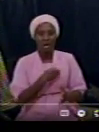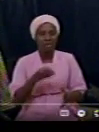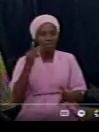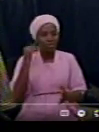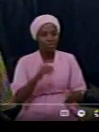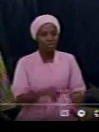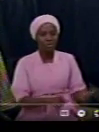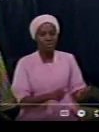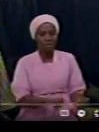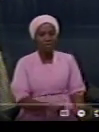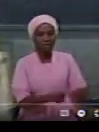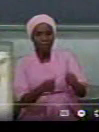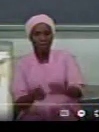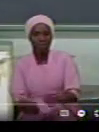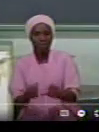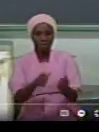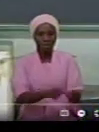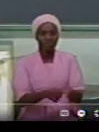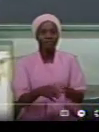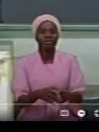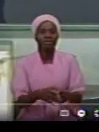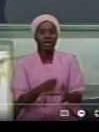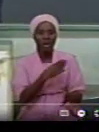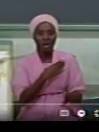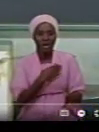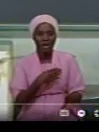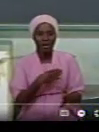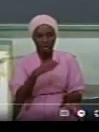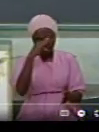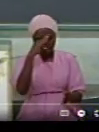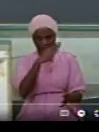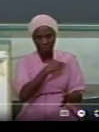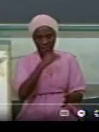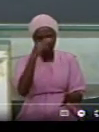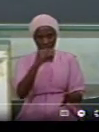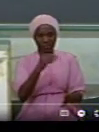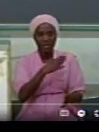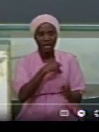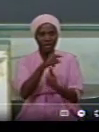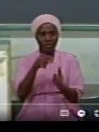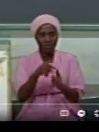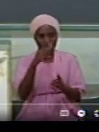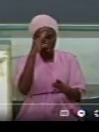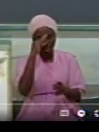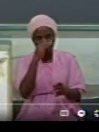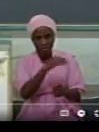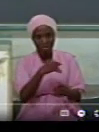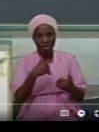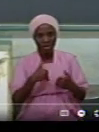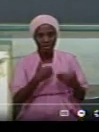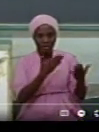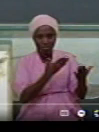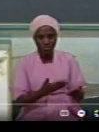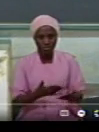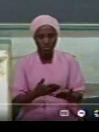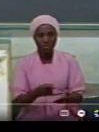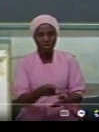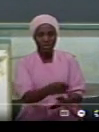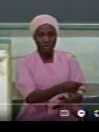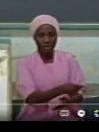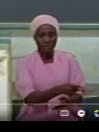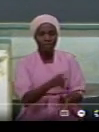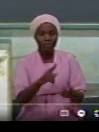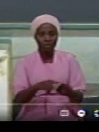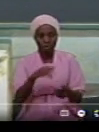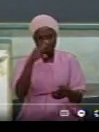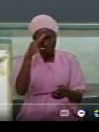his straightway. And when he had brought them to his house